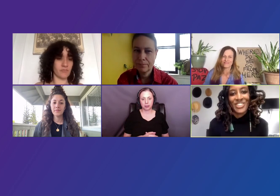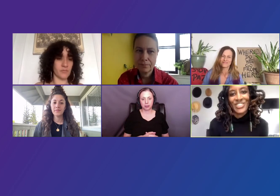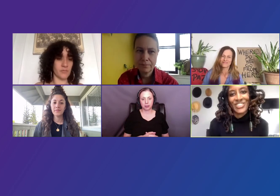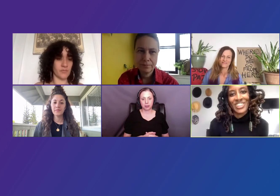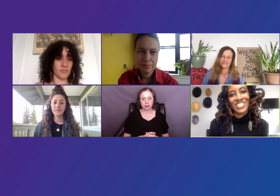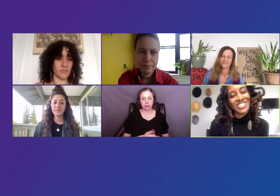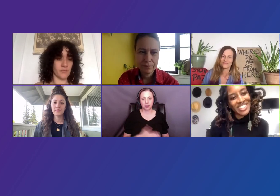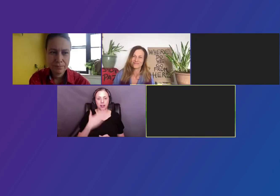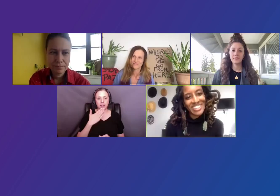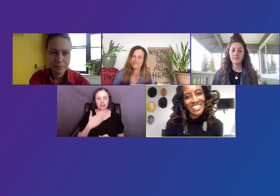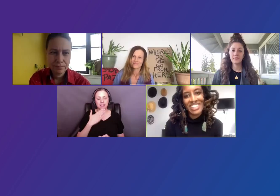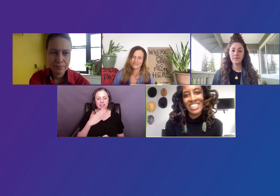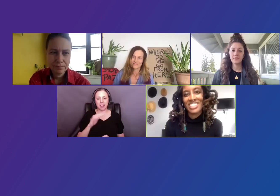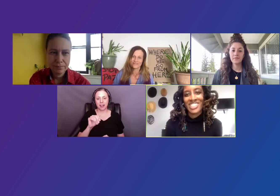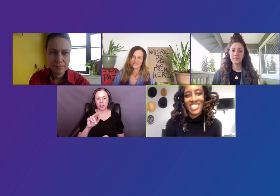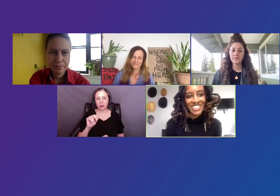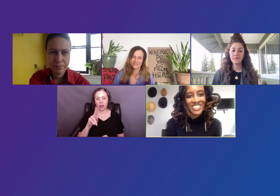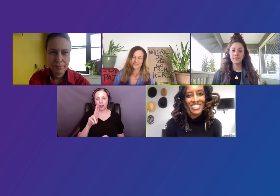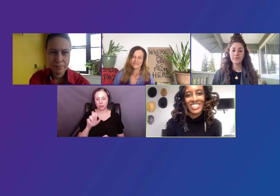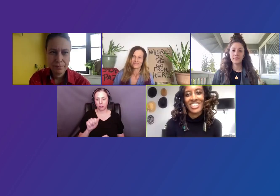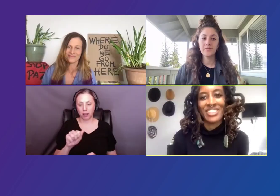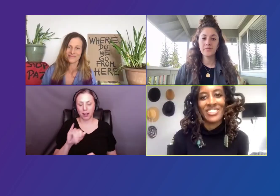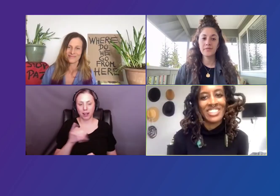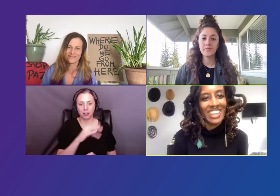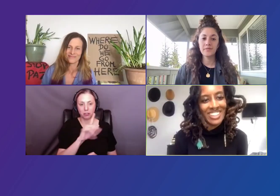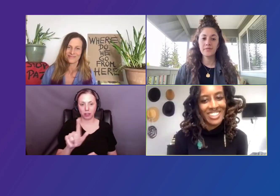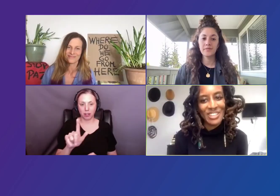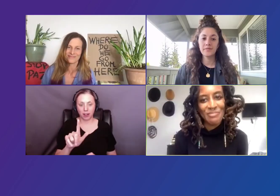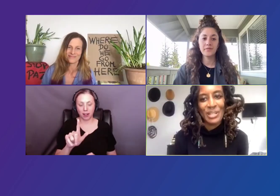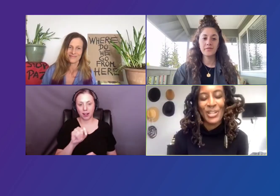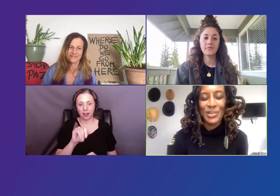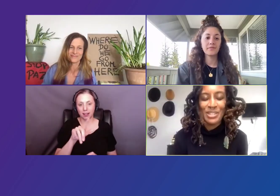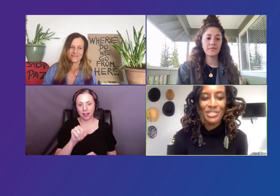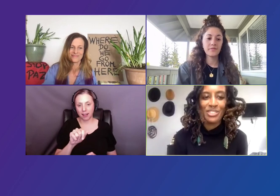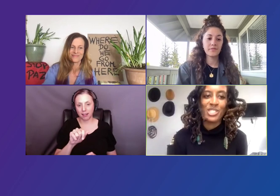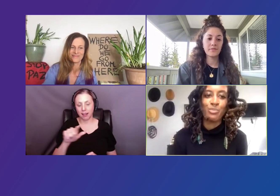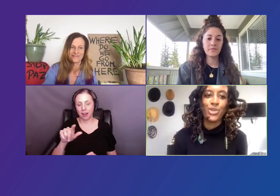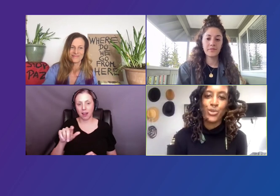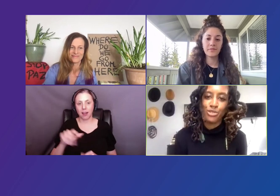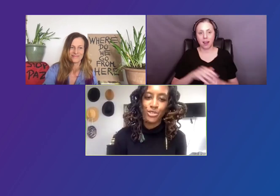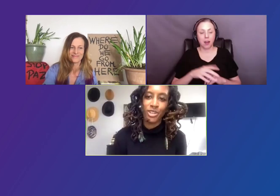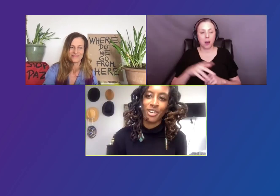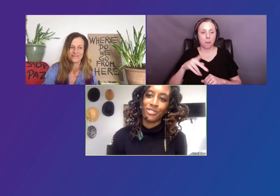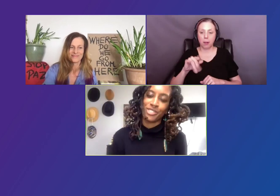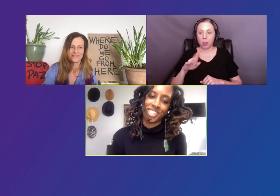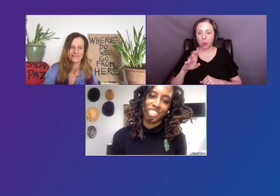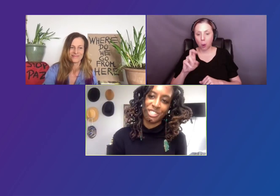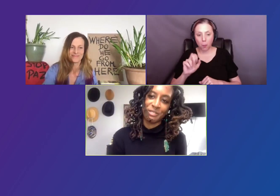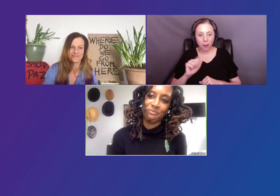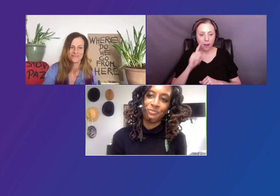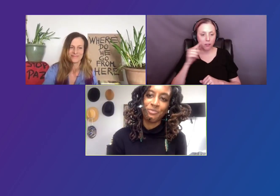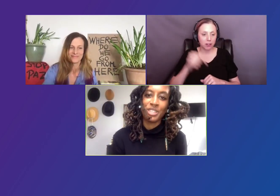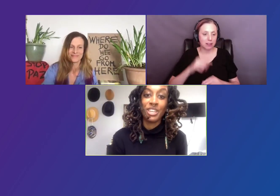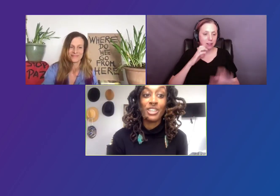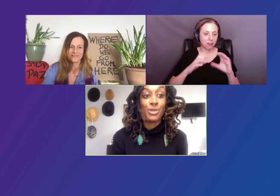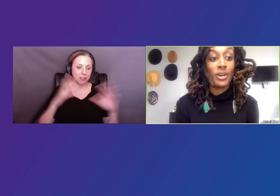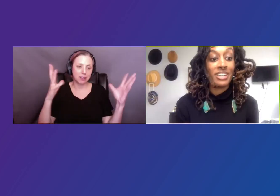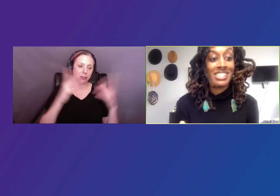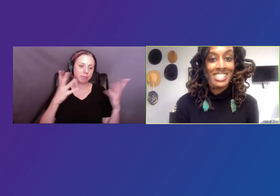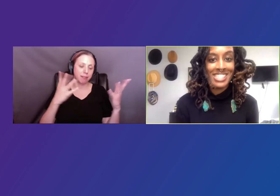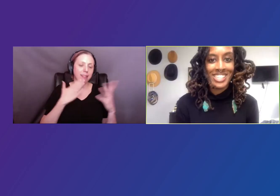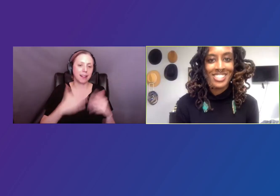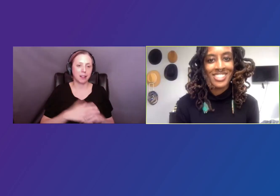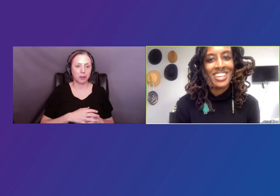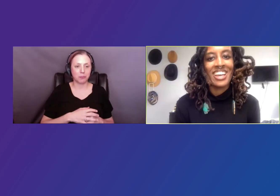Thank you, Andrea, Jill, Lehuanani, and Paloma for this beautiful conversation. To